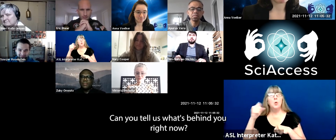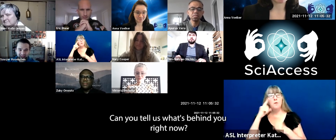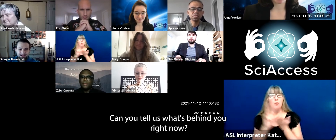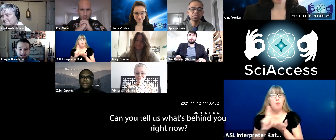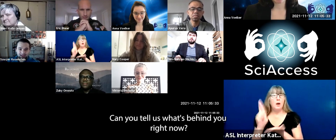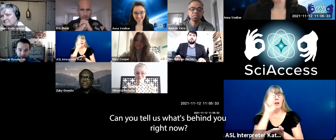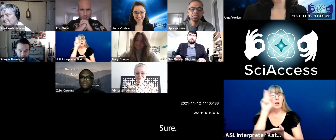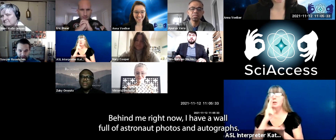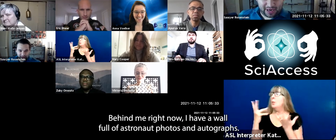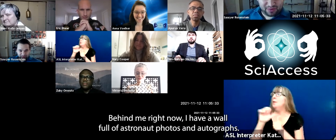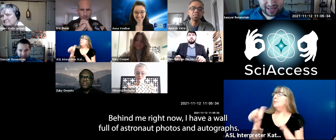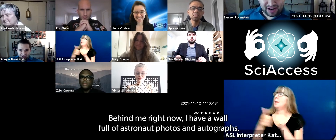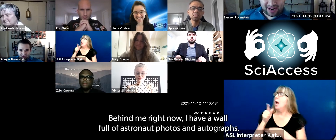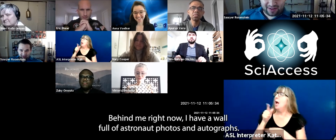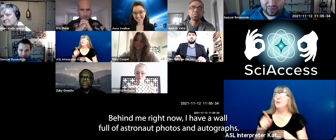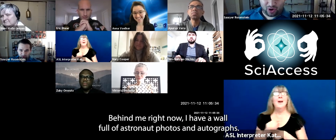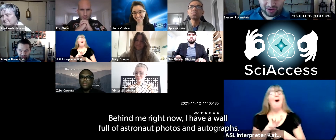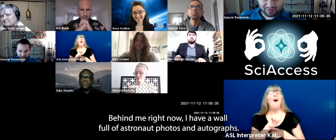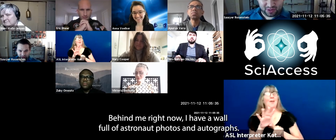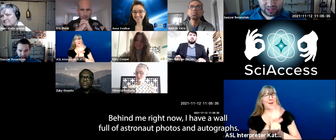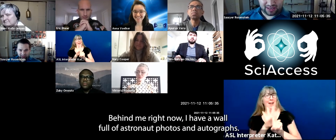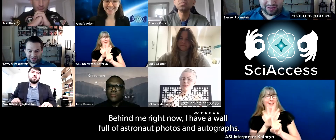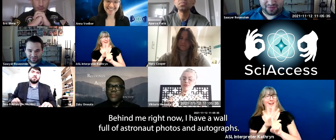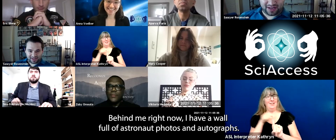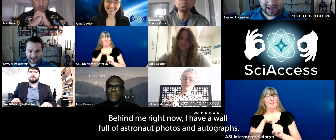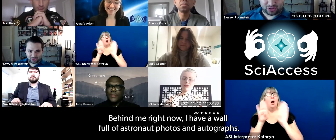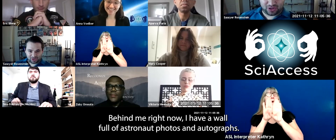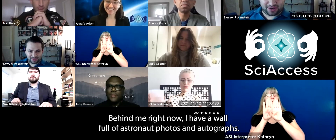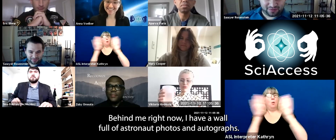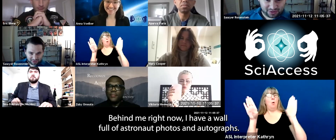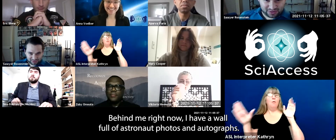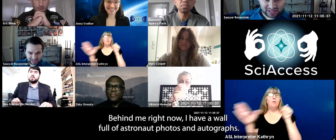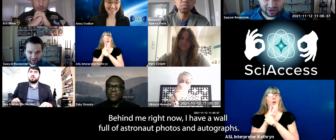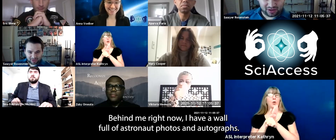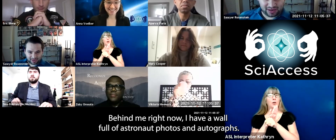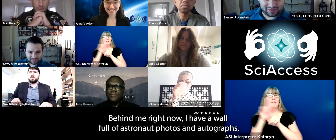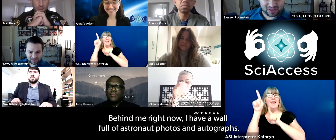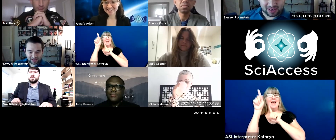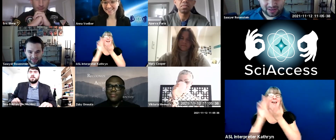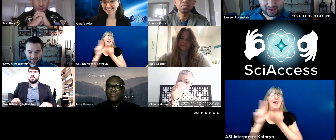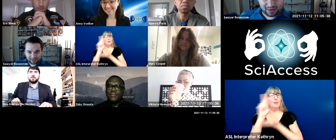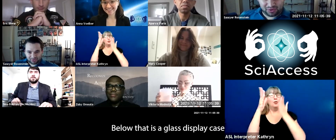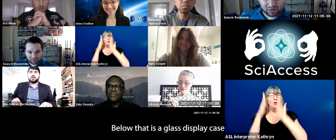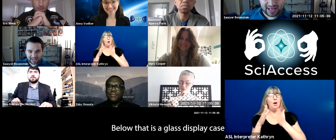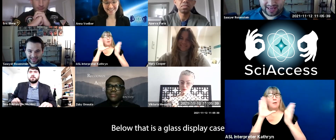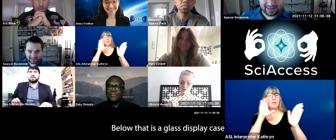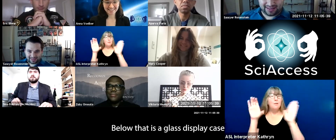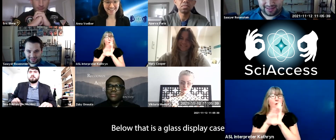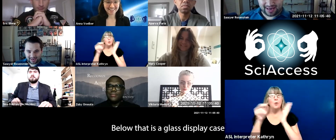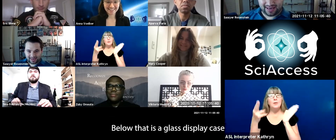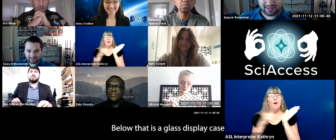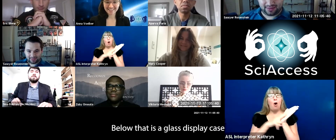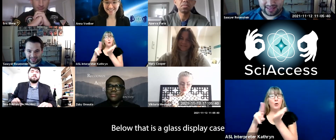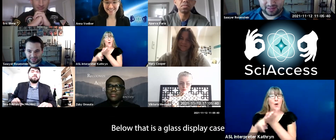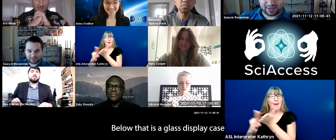right now? Sure. Behind me right now, I have a wall full of astronaut photos and autographs. Below that